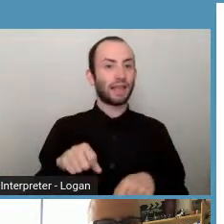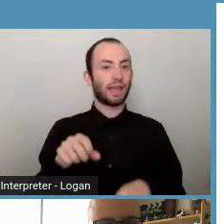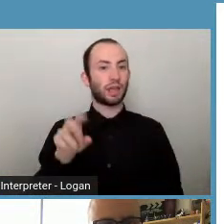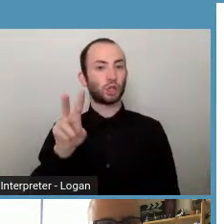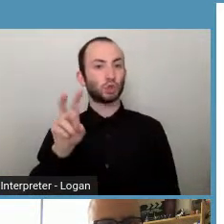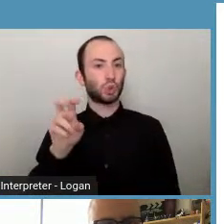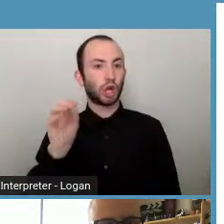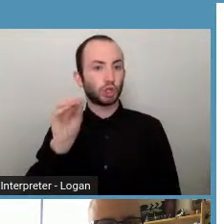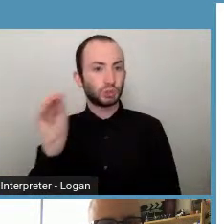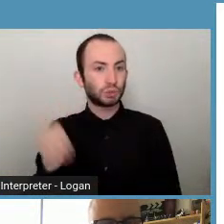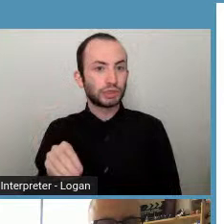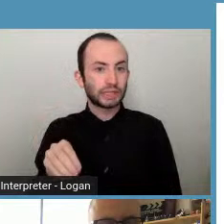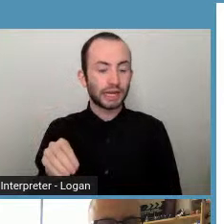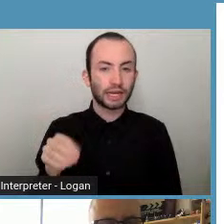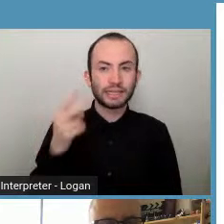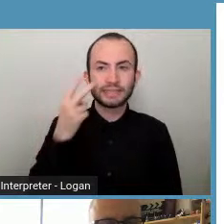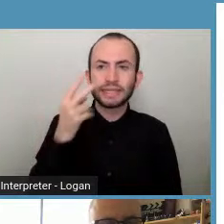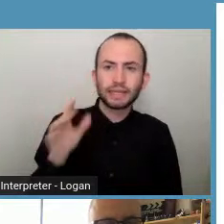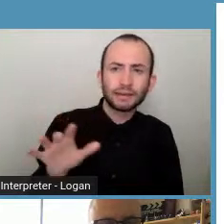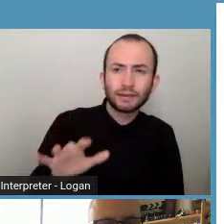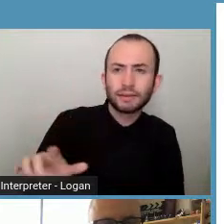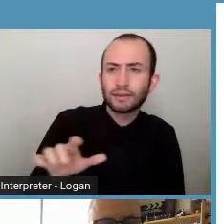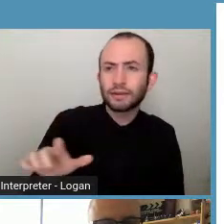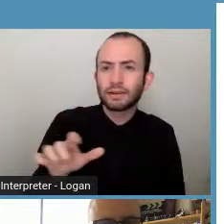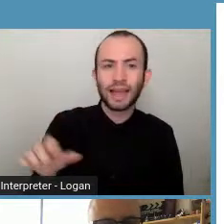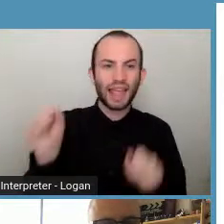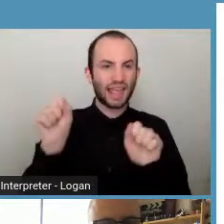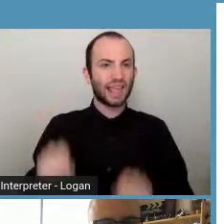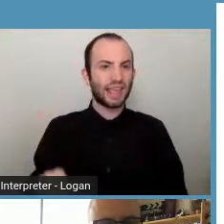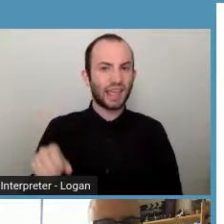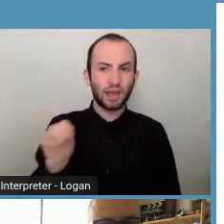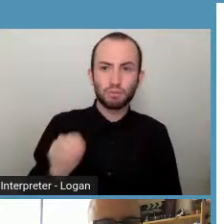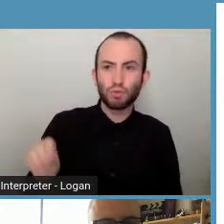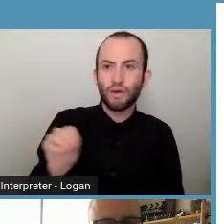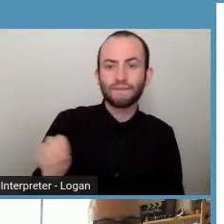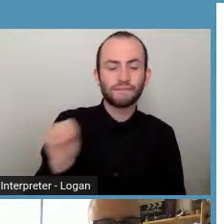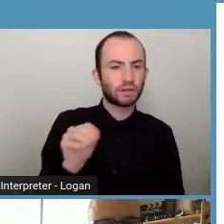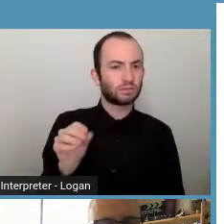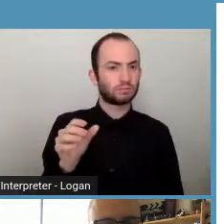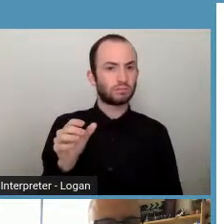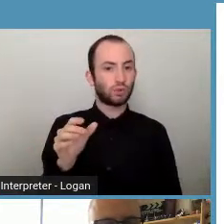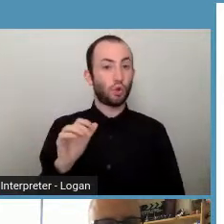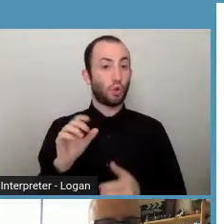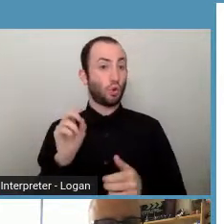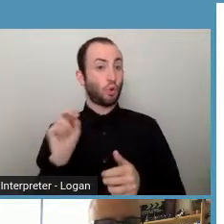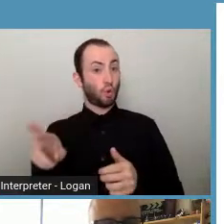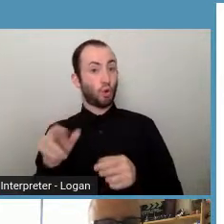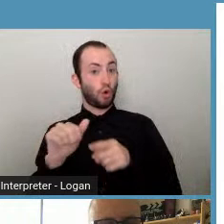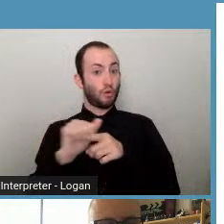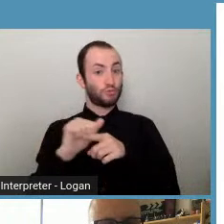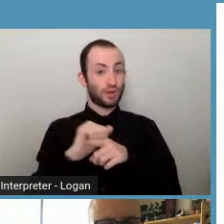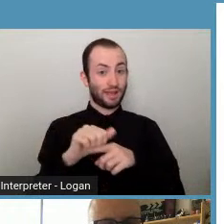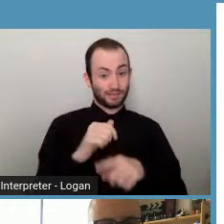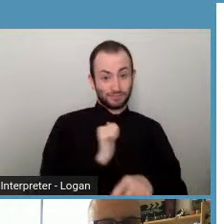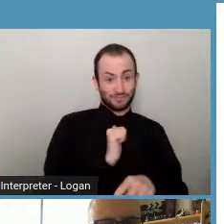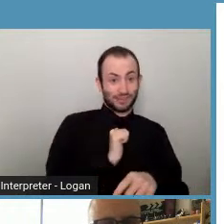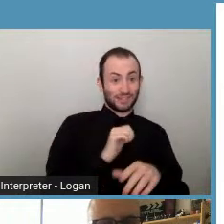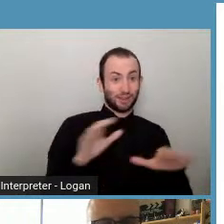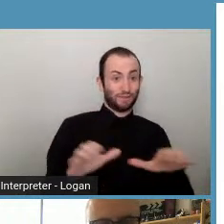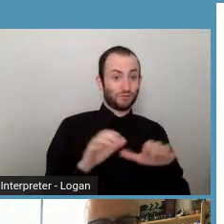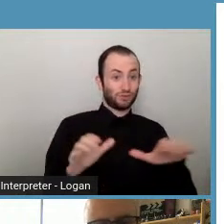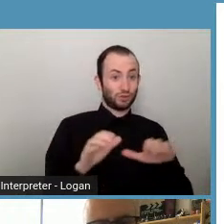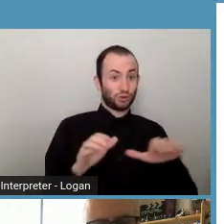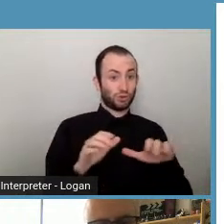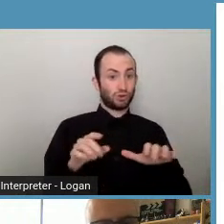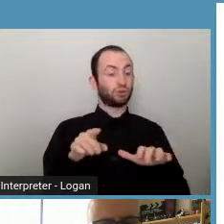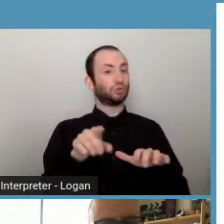use your website that way. Or my favorite exercise that I always like to have people do, just try to use your favorite website, go through the whole